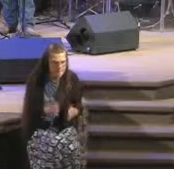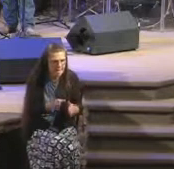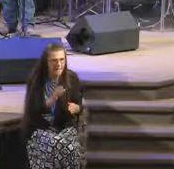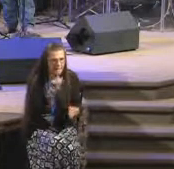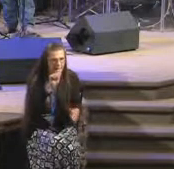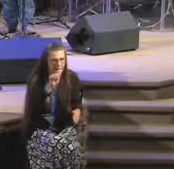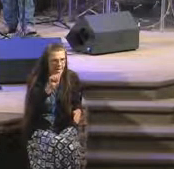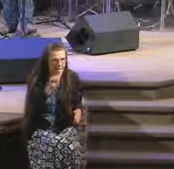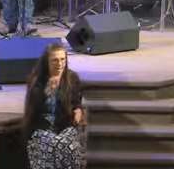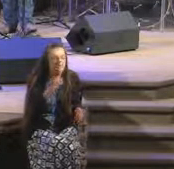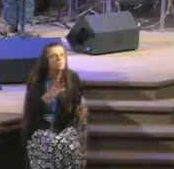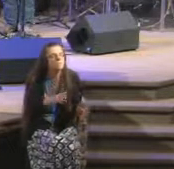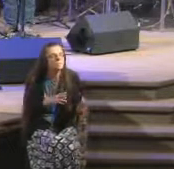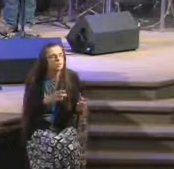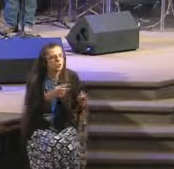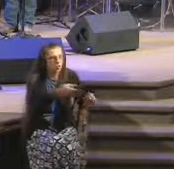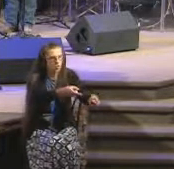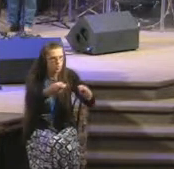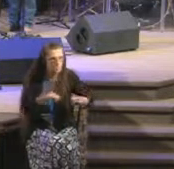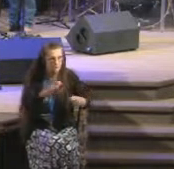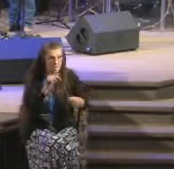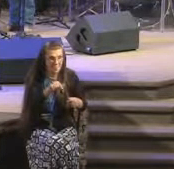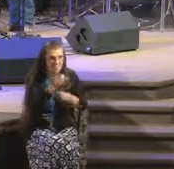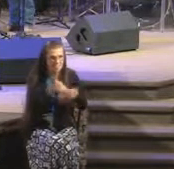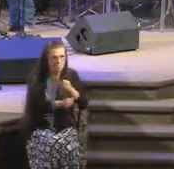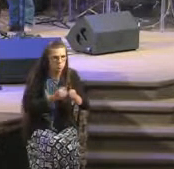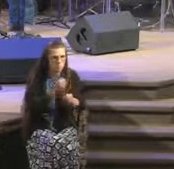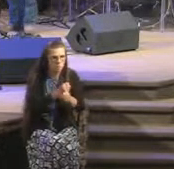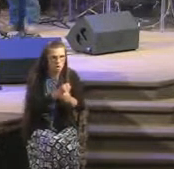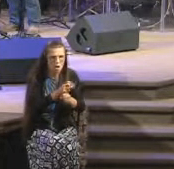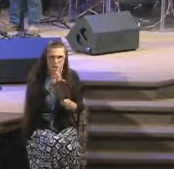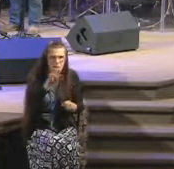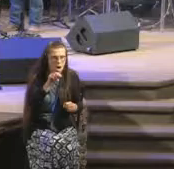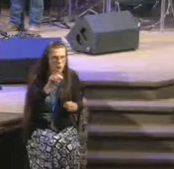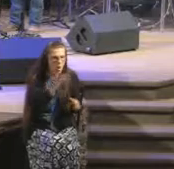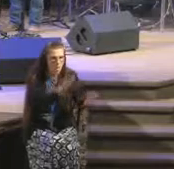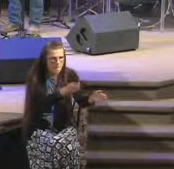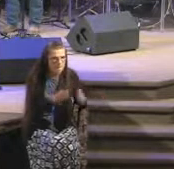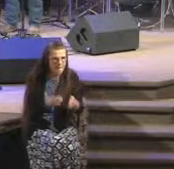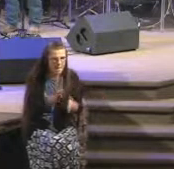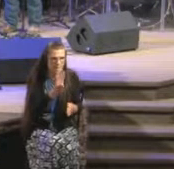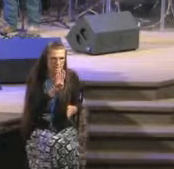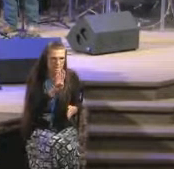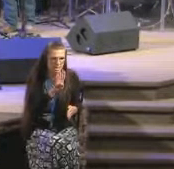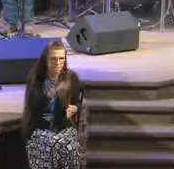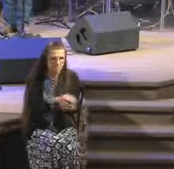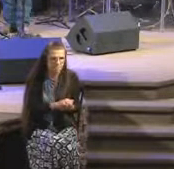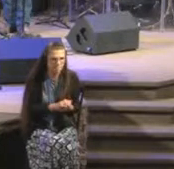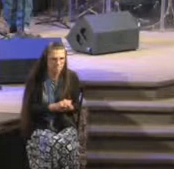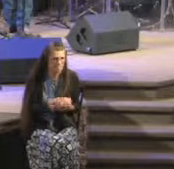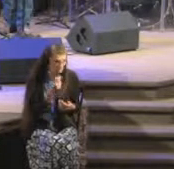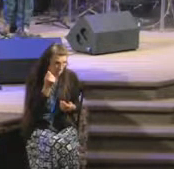world. And there is no plan B. Somebody needs to get that.